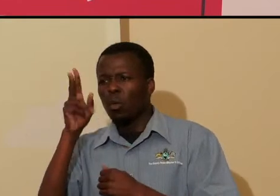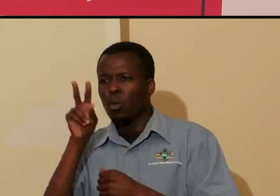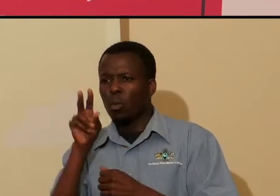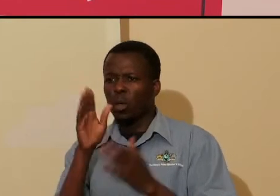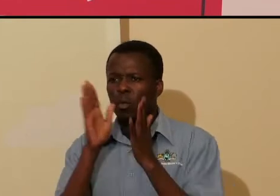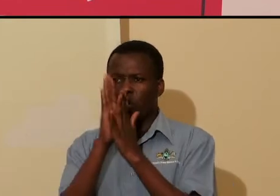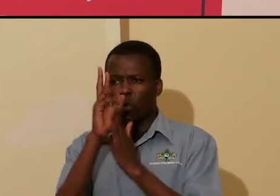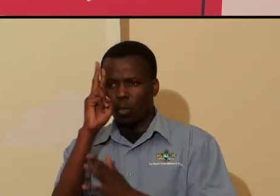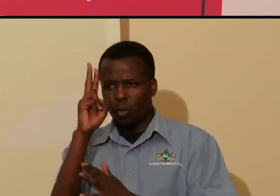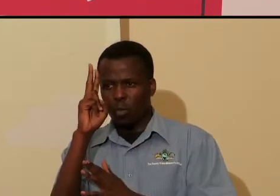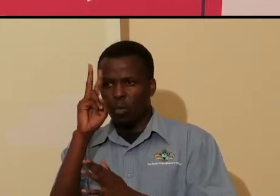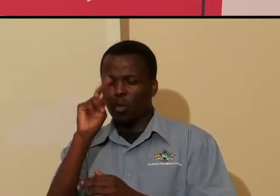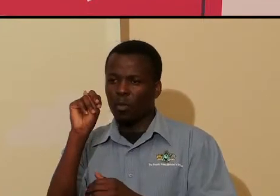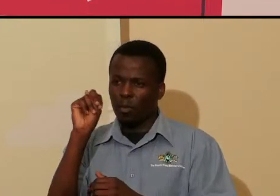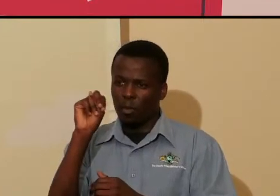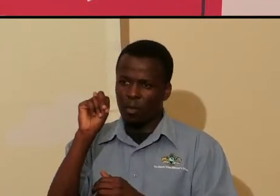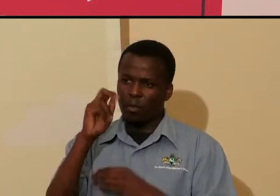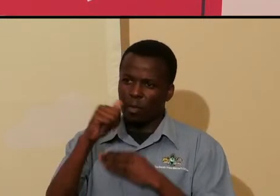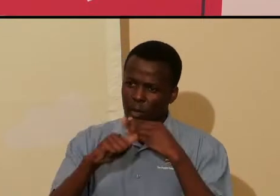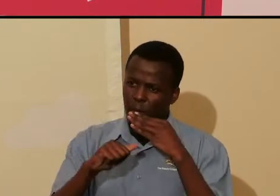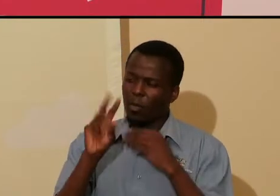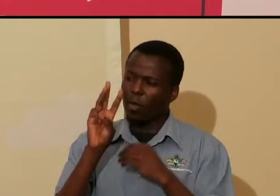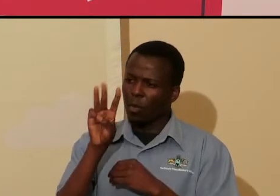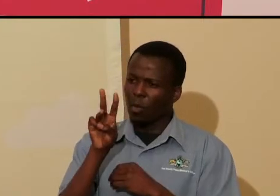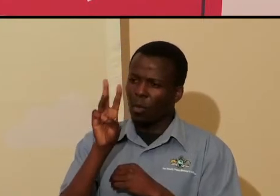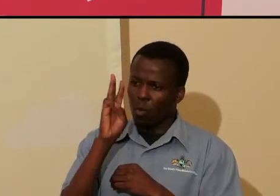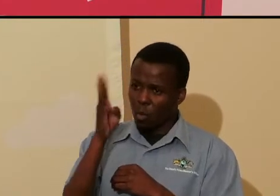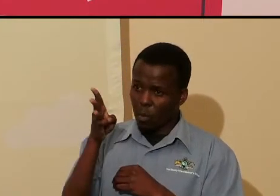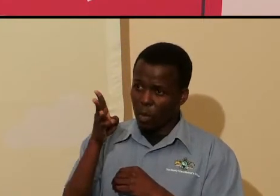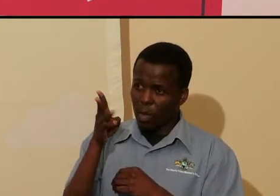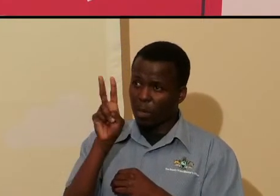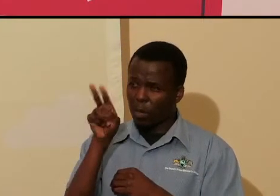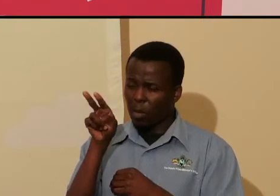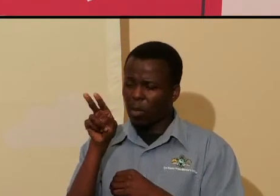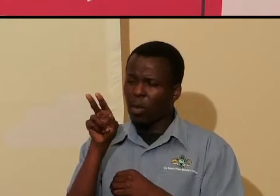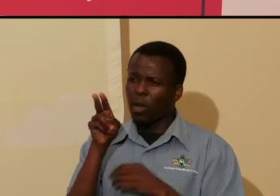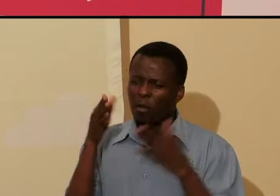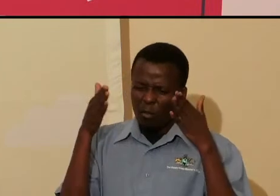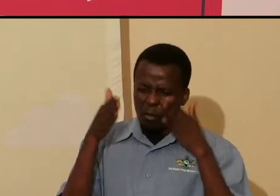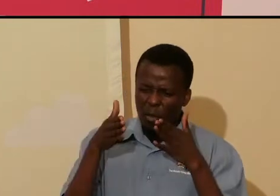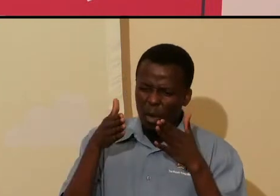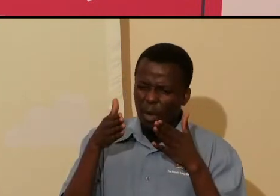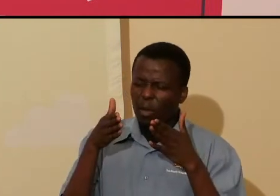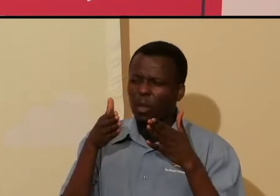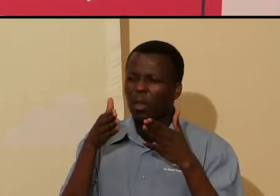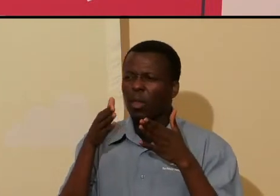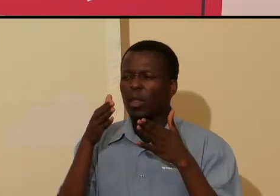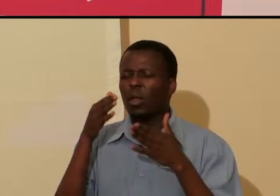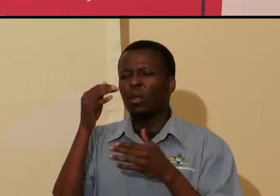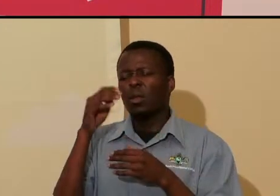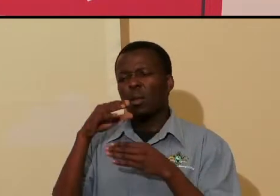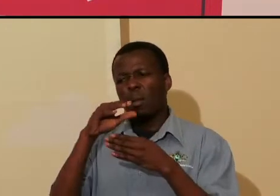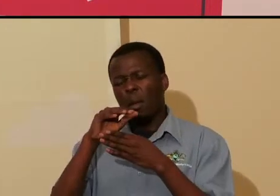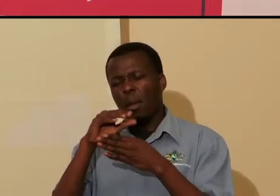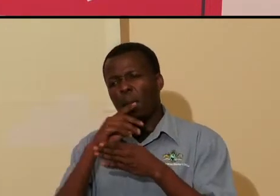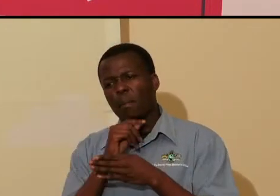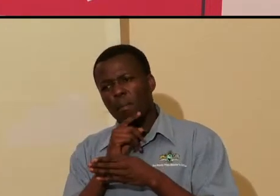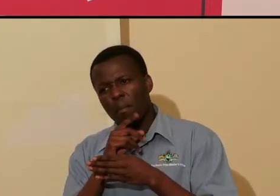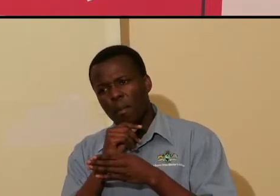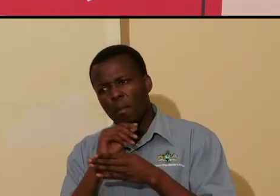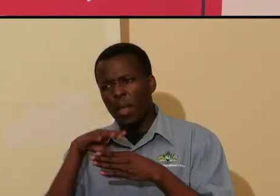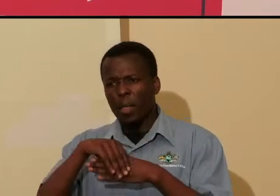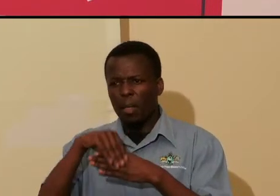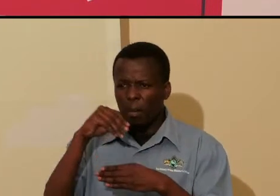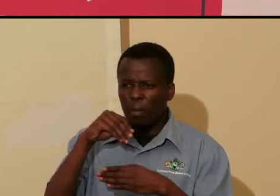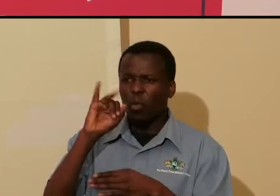where we are targeting men aged 24 and above. Because the critical issue around the Lubombo region is that